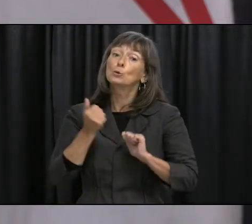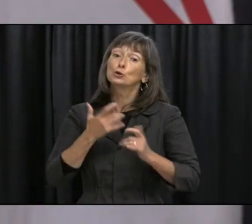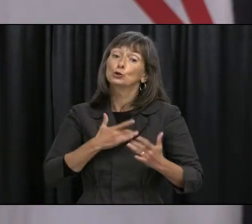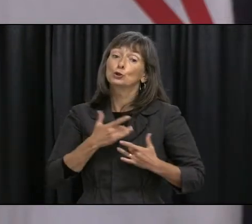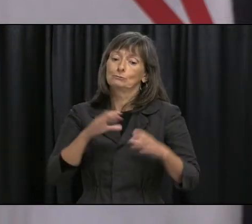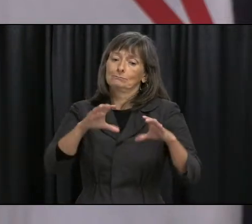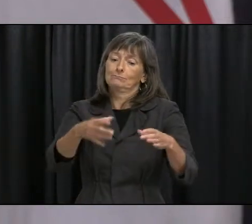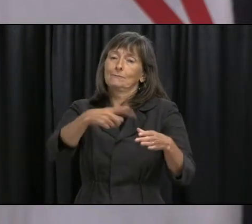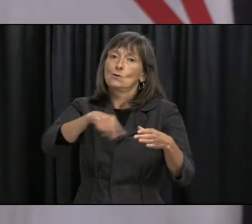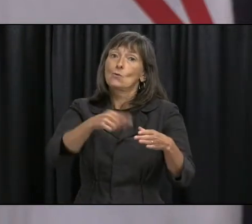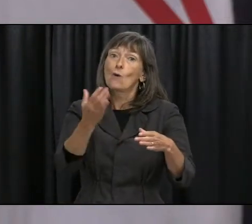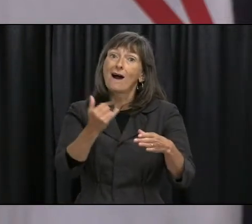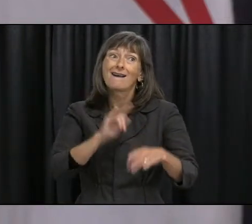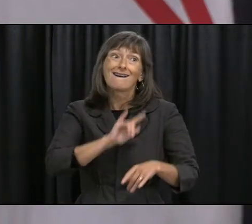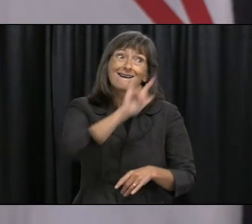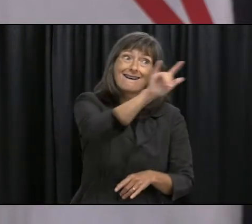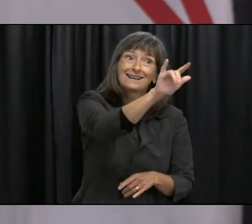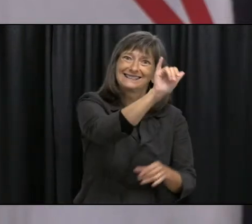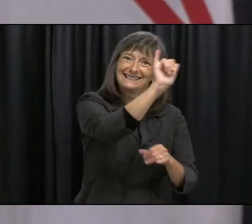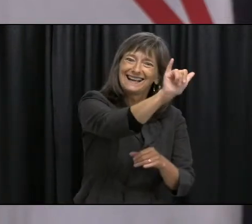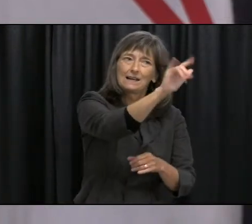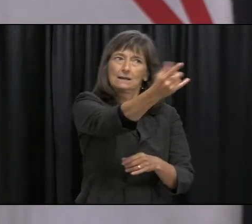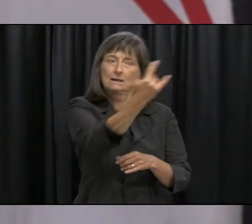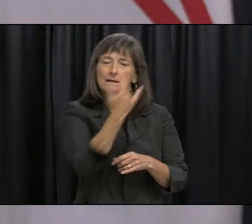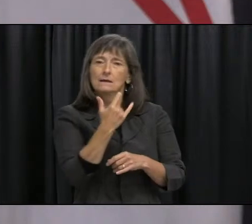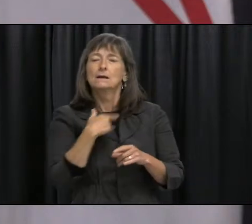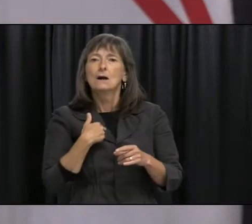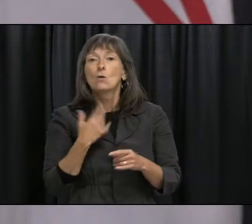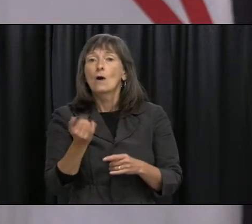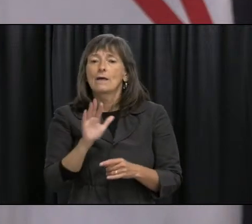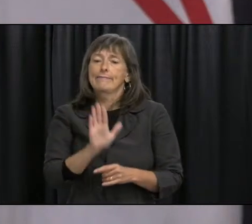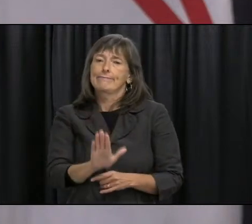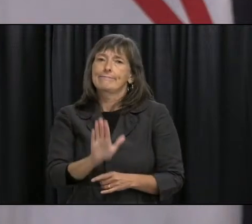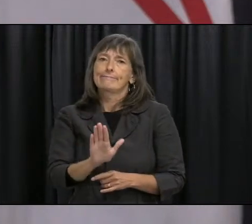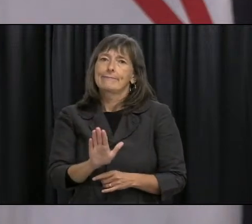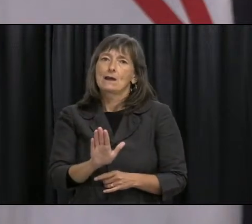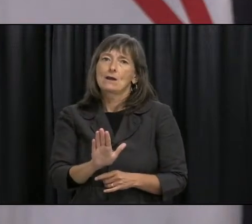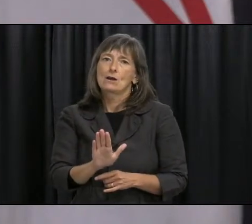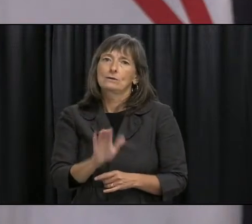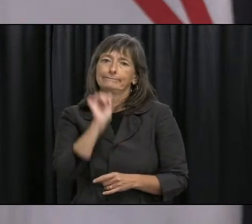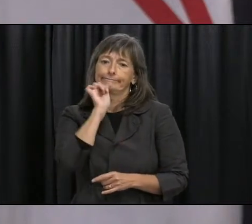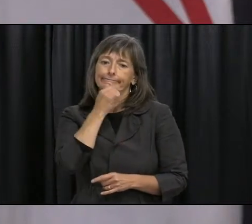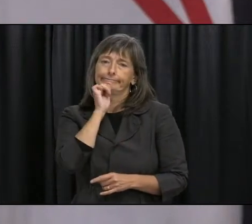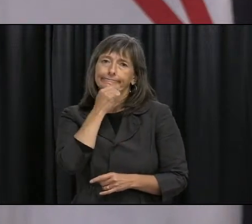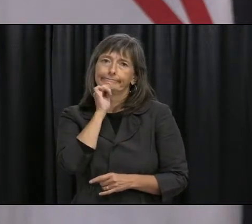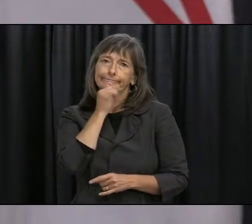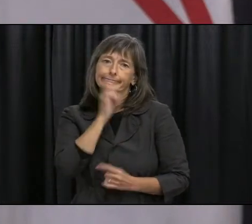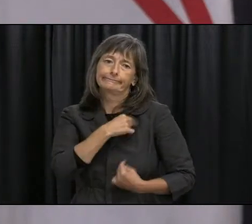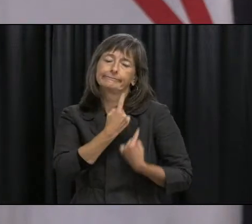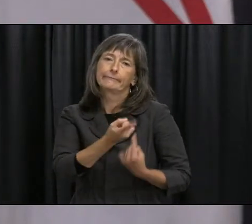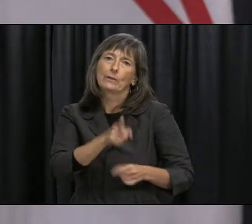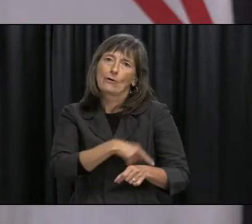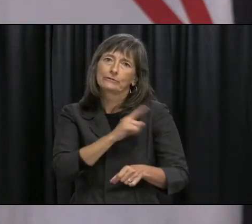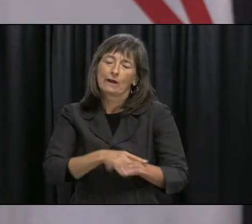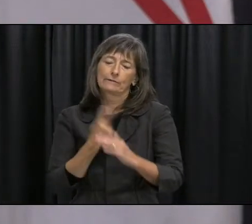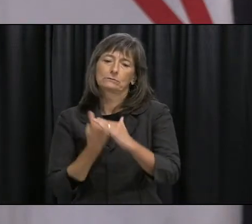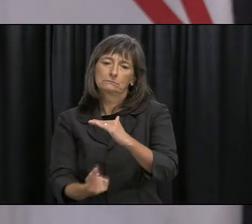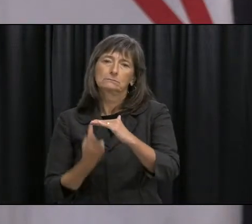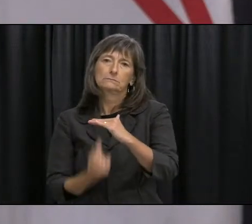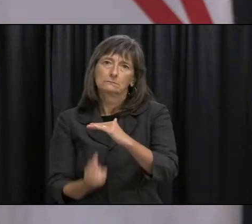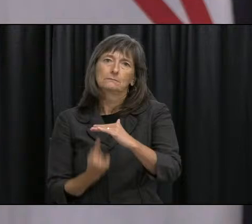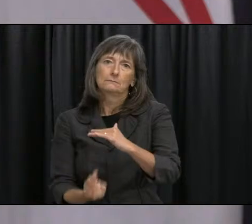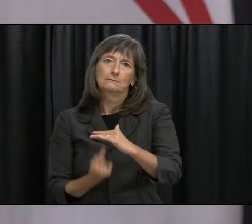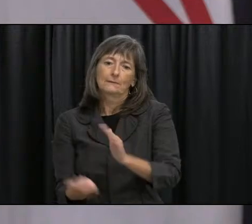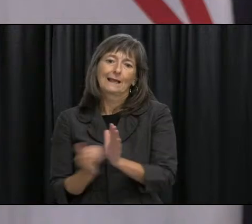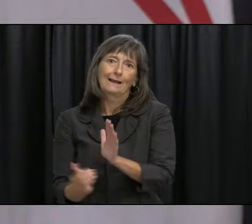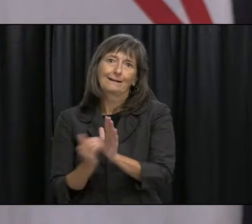because of the ongoing issues that they're having with regard to having to self-isolate on a regular basis, and